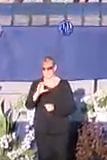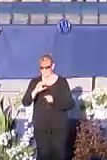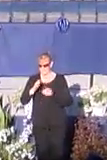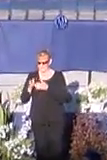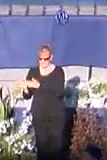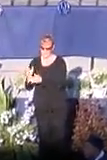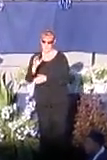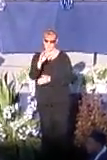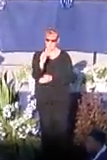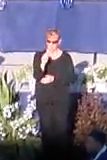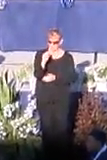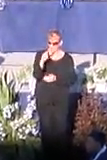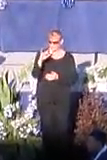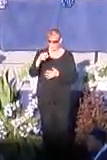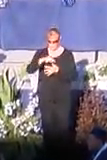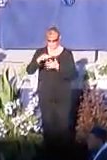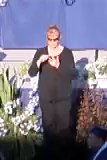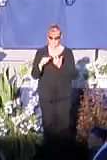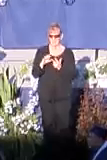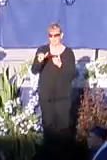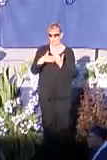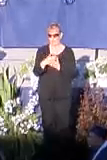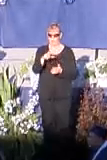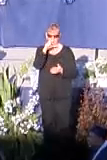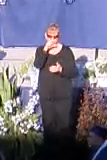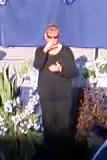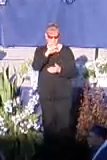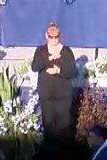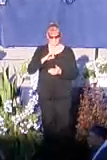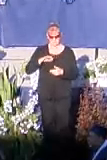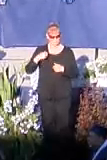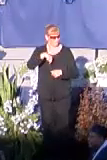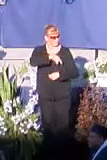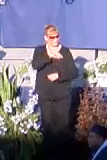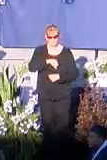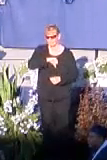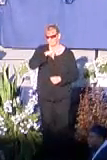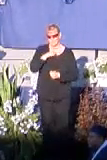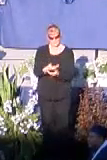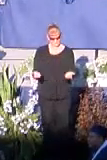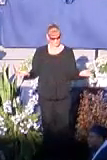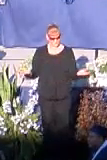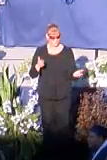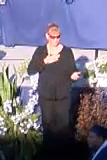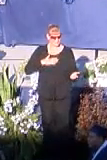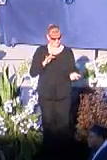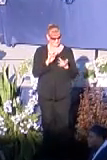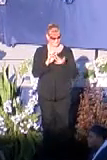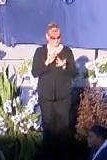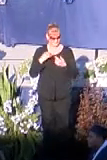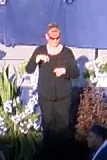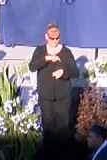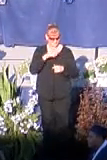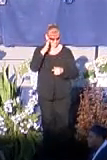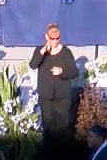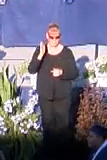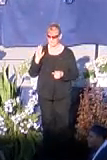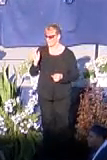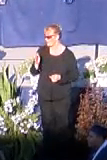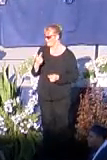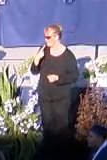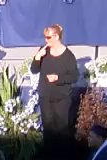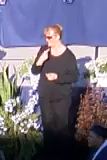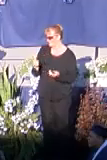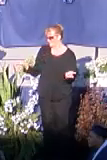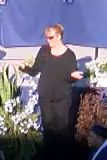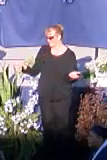Juan Munoz, and all CH staff, we are so proud of you all. Please stay in touch in the future. We will miss you.